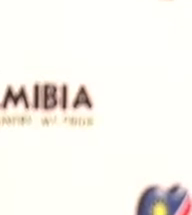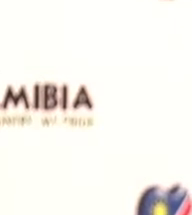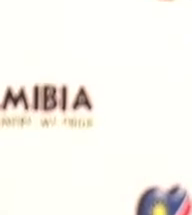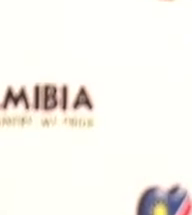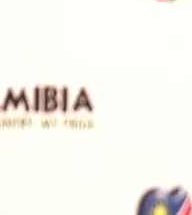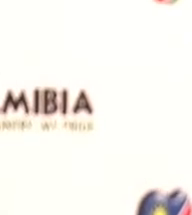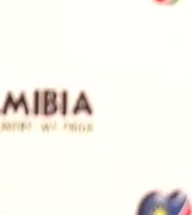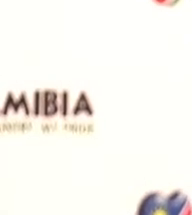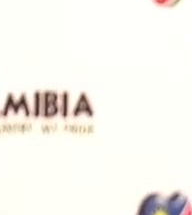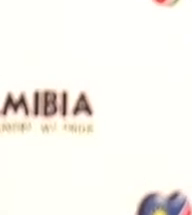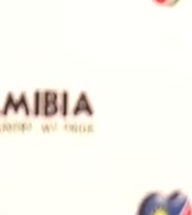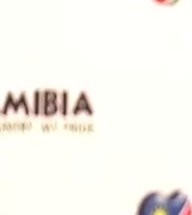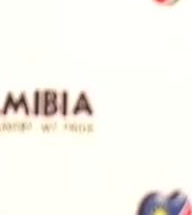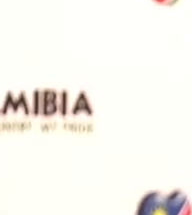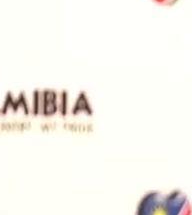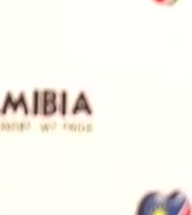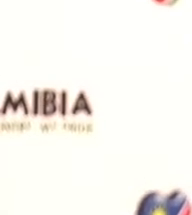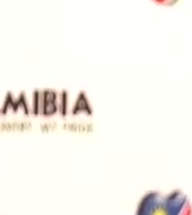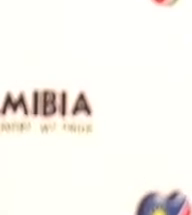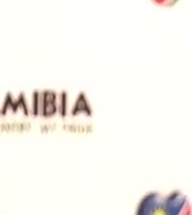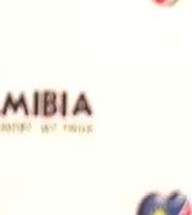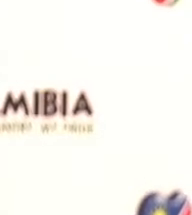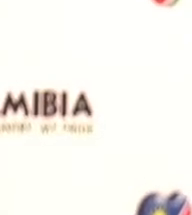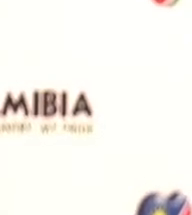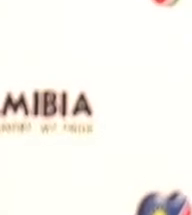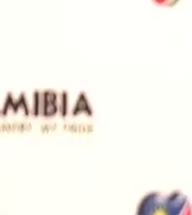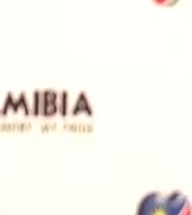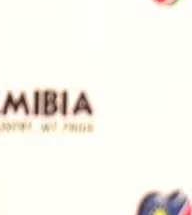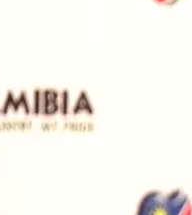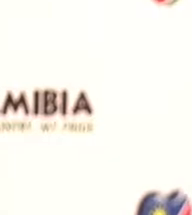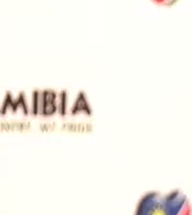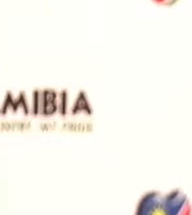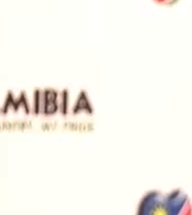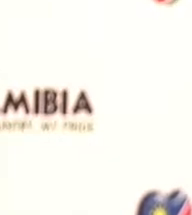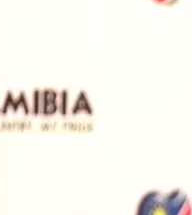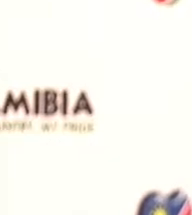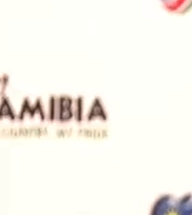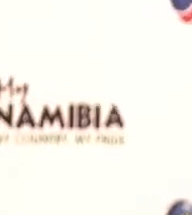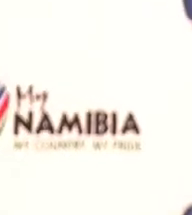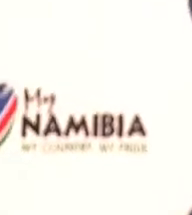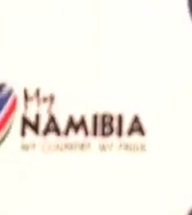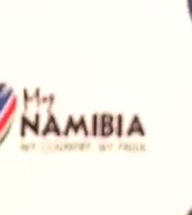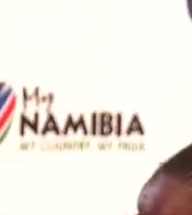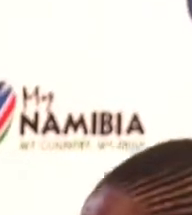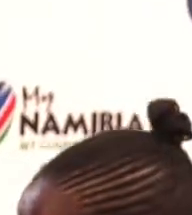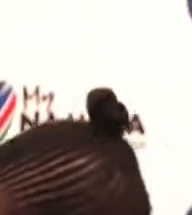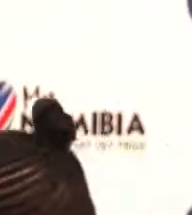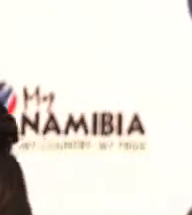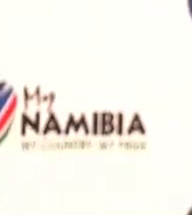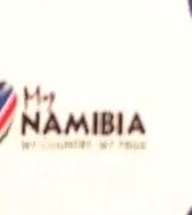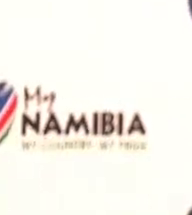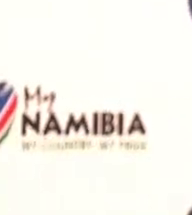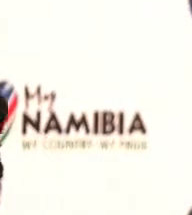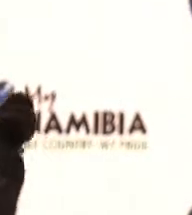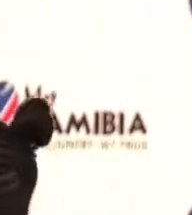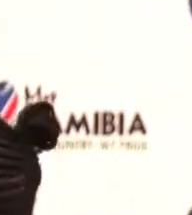services that they are. So not everything is just based on COVID-19. The youth resource centers